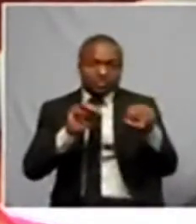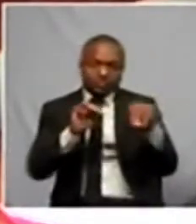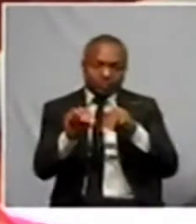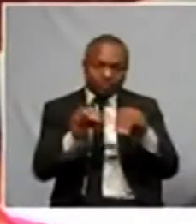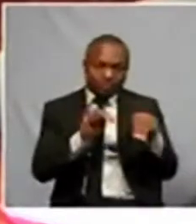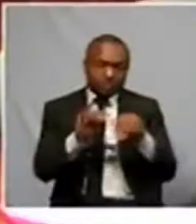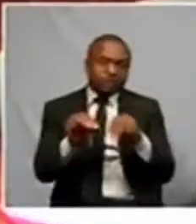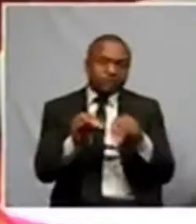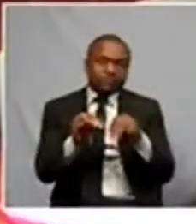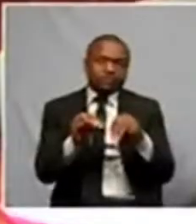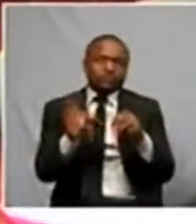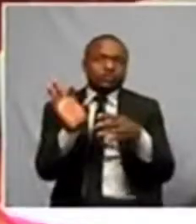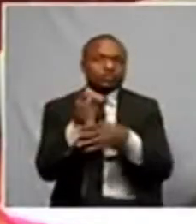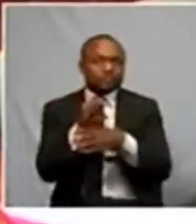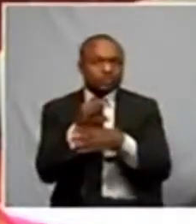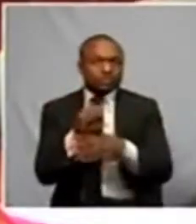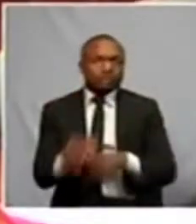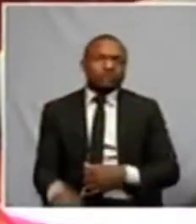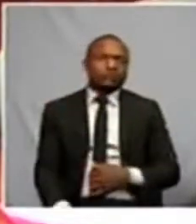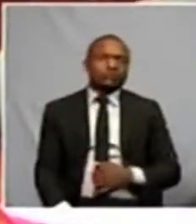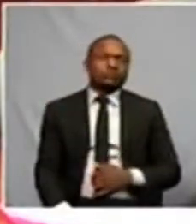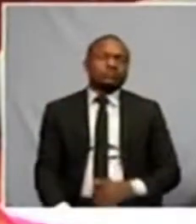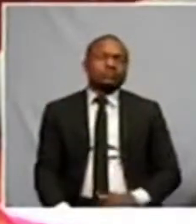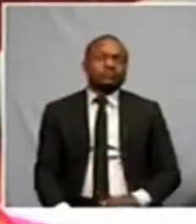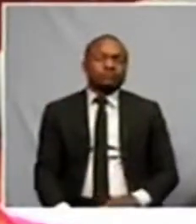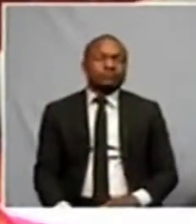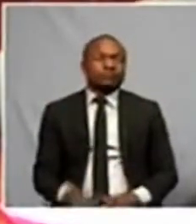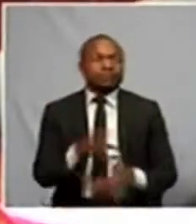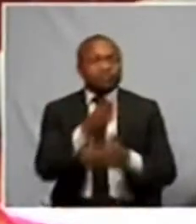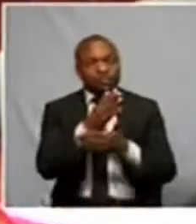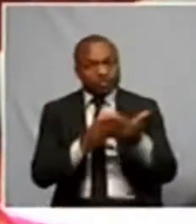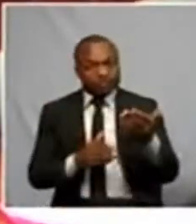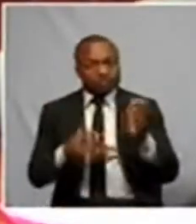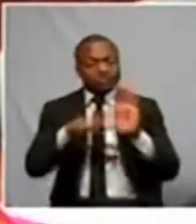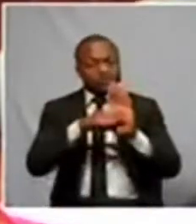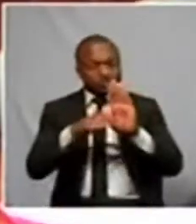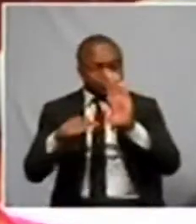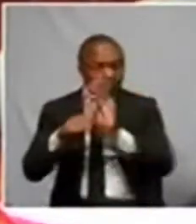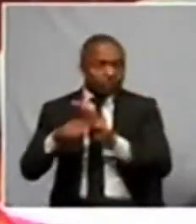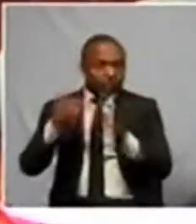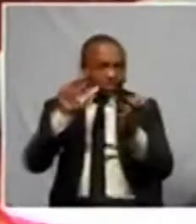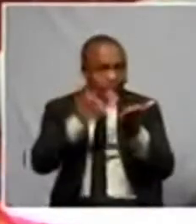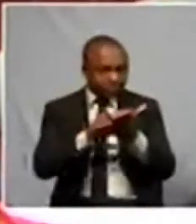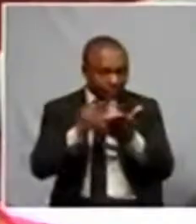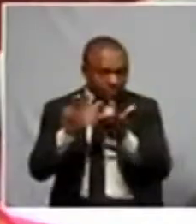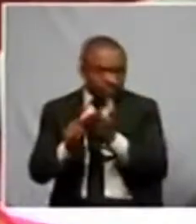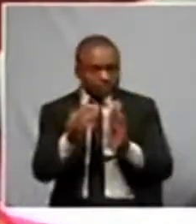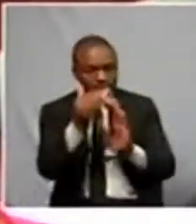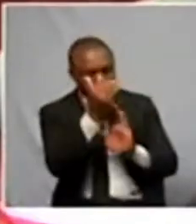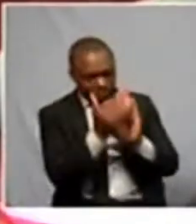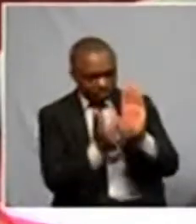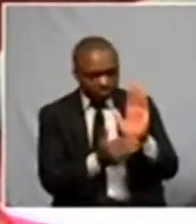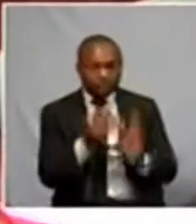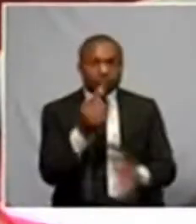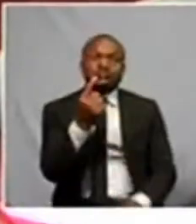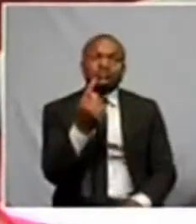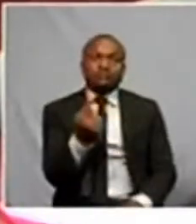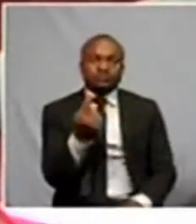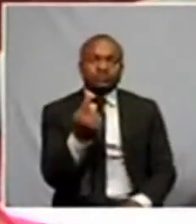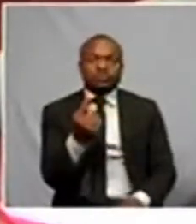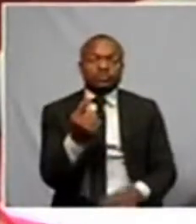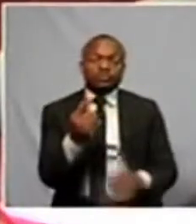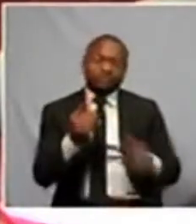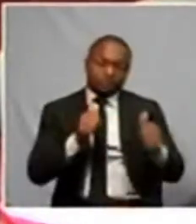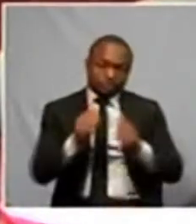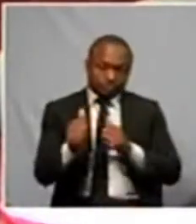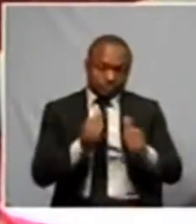its inland fisheries. Some of the negative ramifications include the following. Number 1, administrative